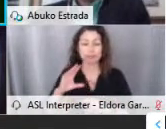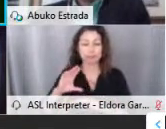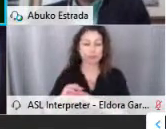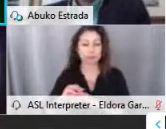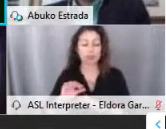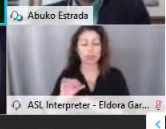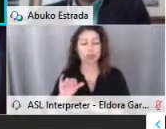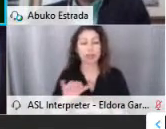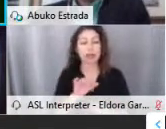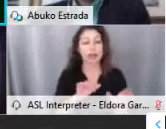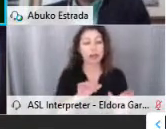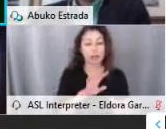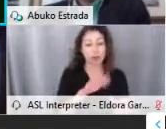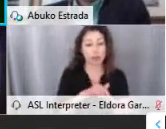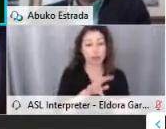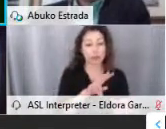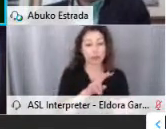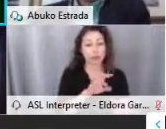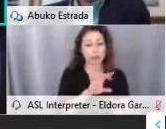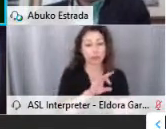be reduced to